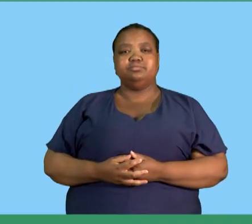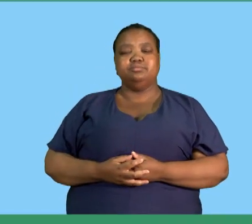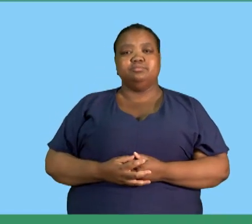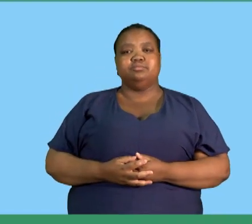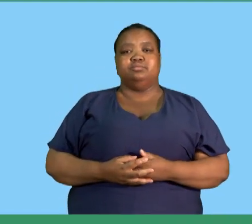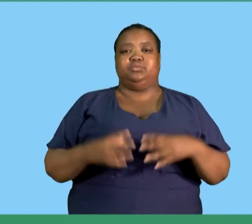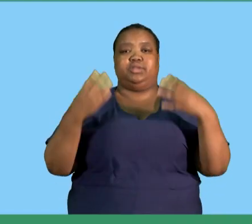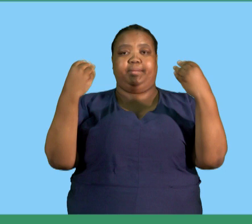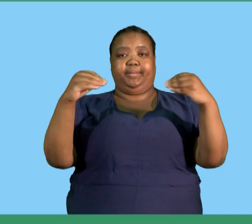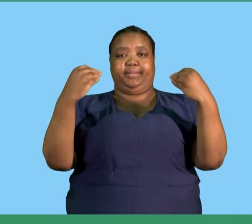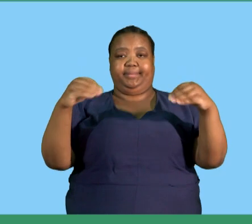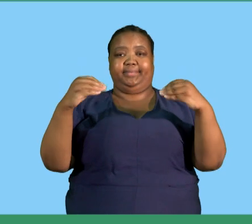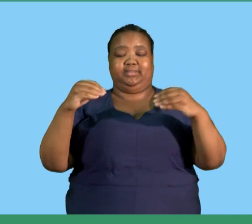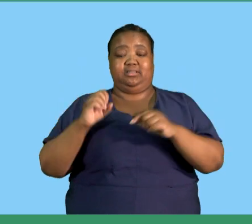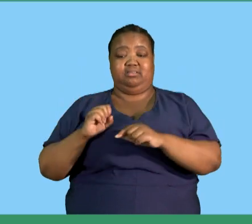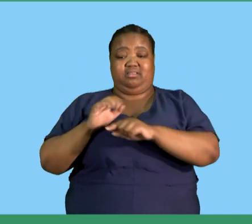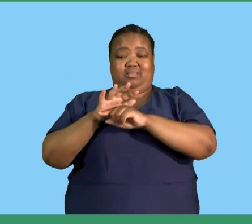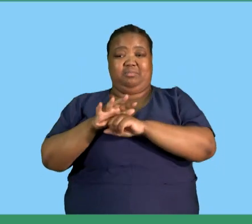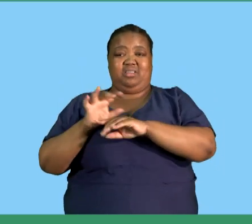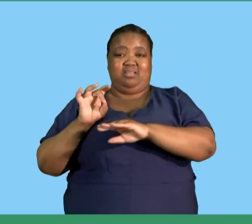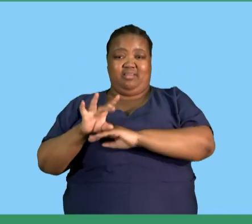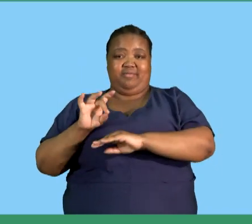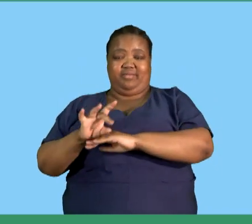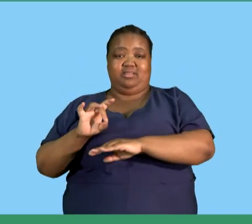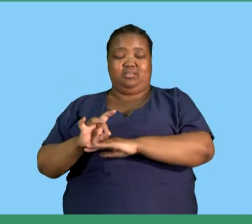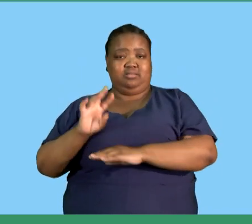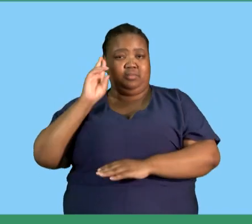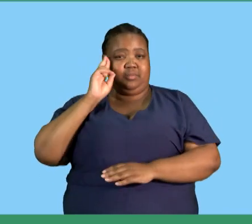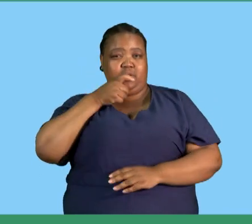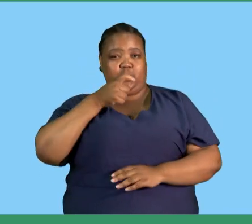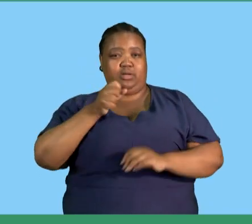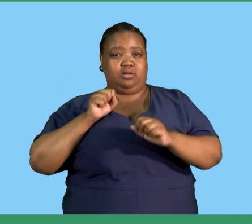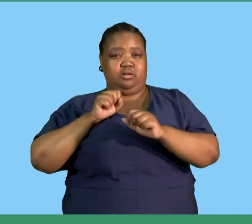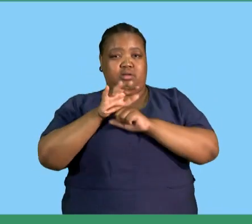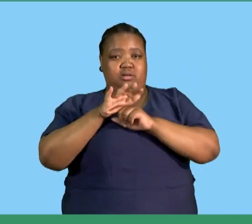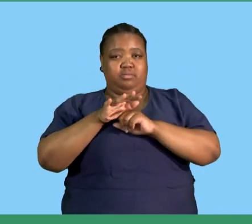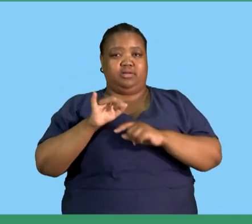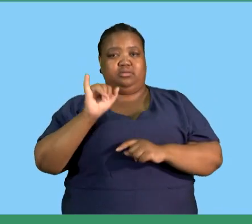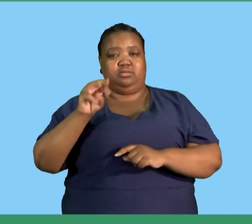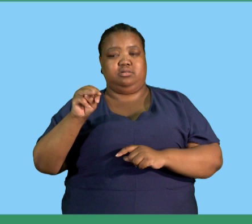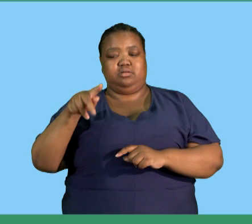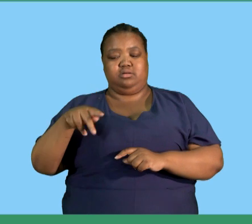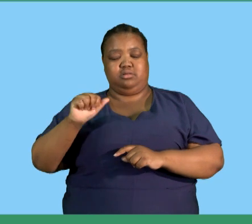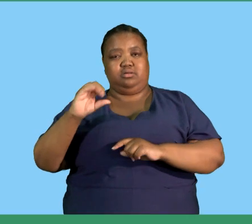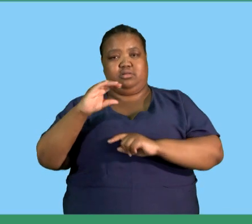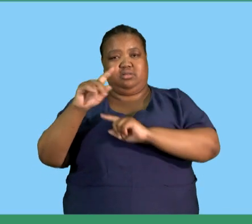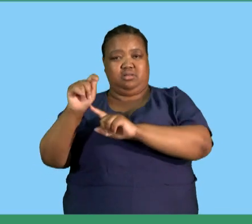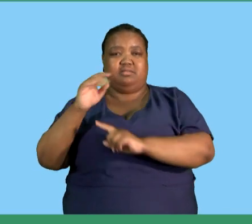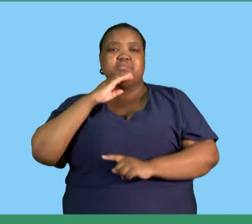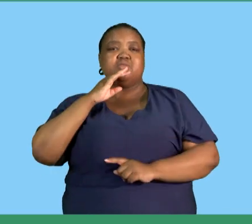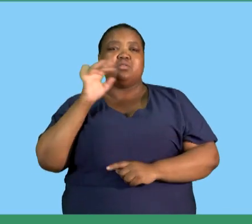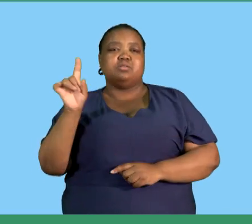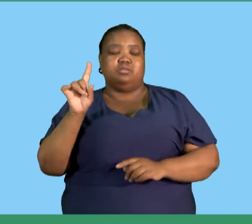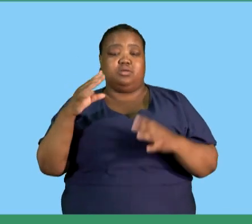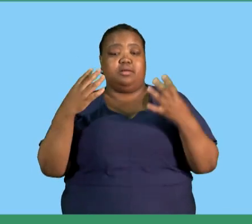it says, advise the business on the impact. Remember what impact means? Yes. Right. Advise businesses on